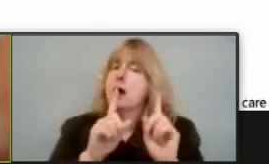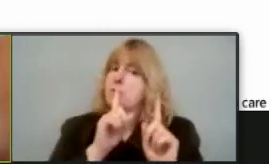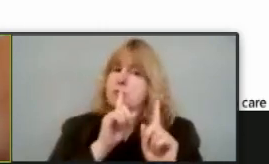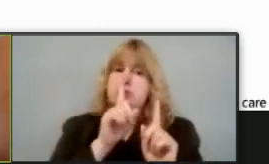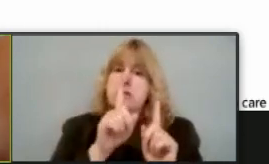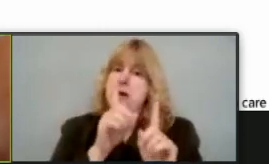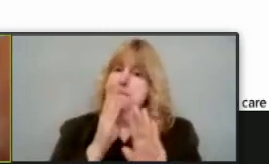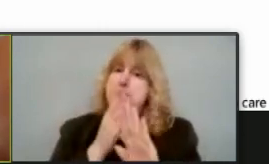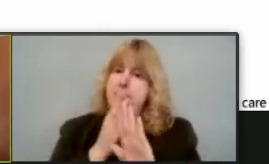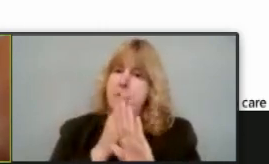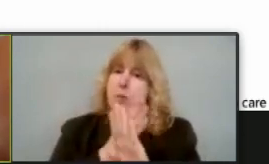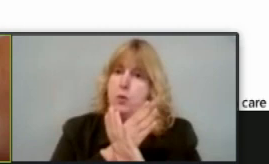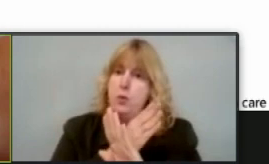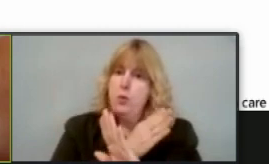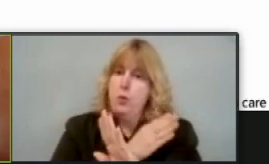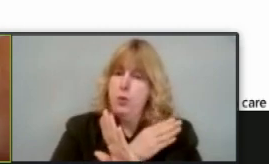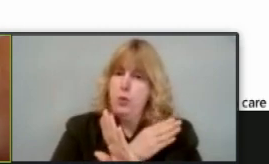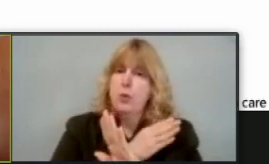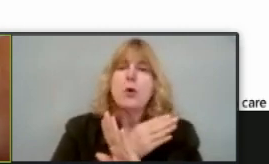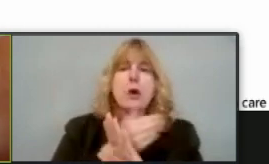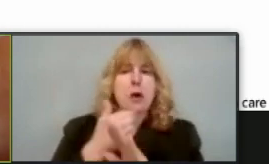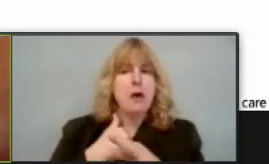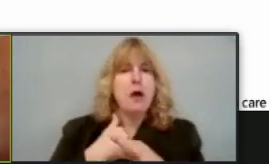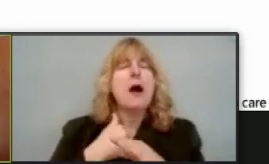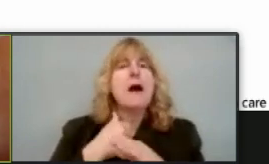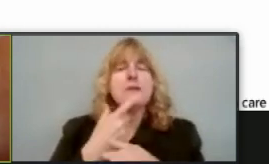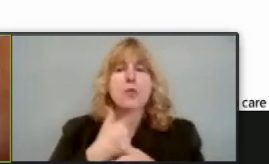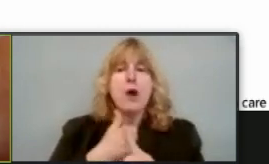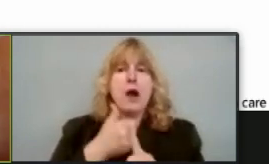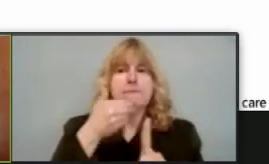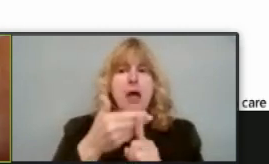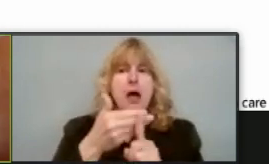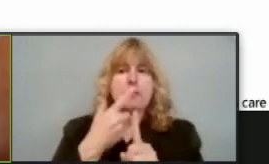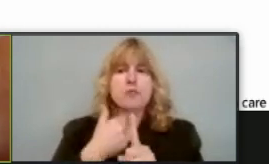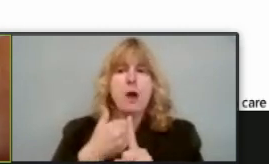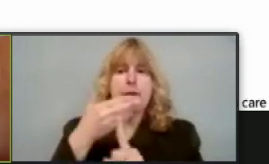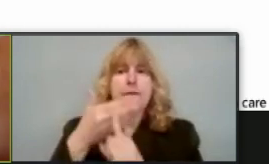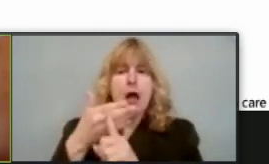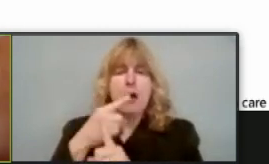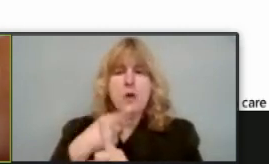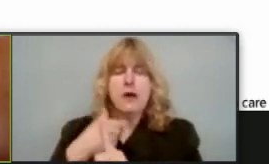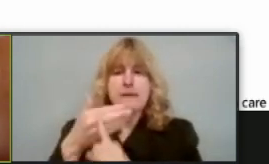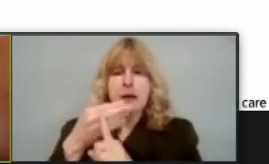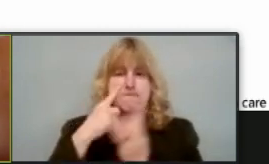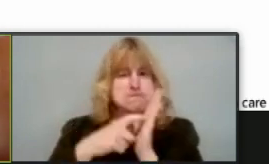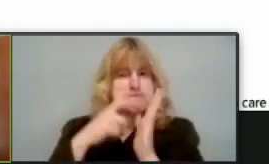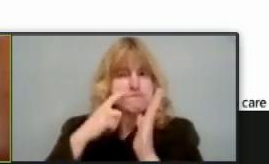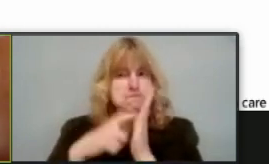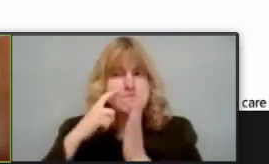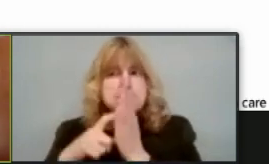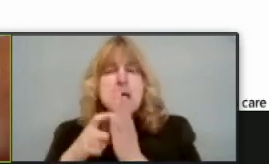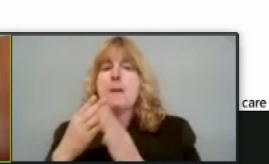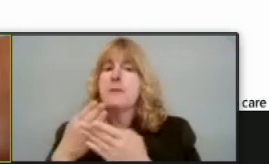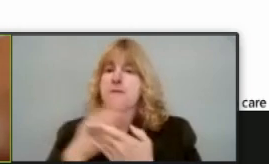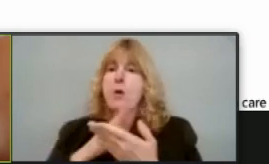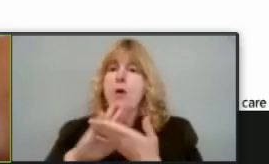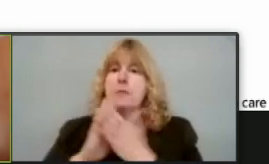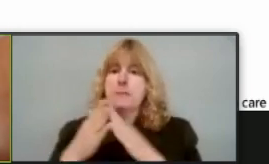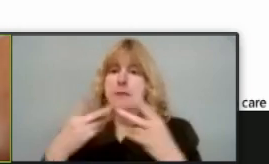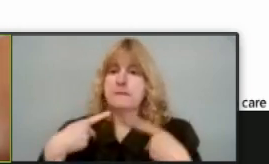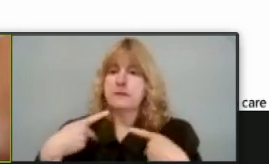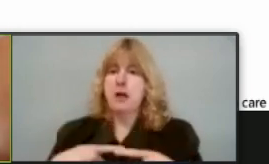before it gets to a point where it's physical. So one of the things that I think it's really important to look for is